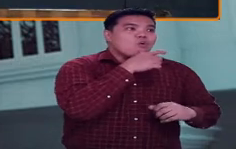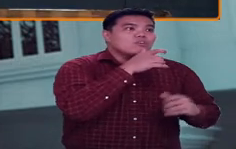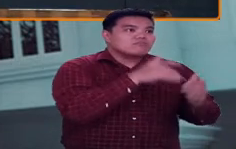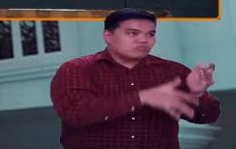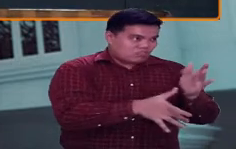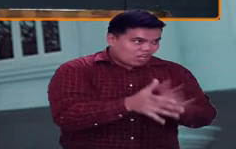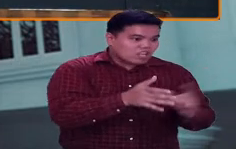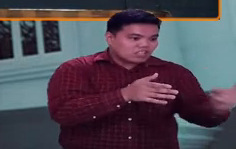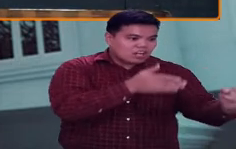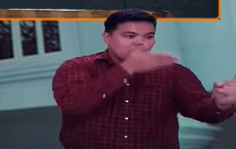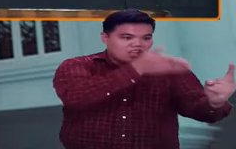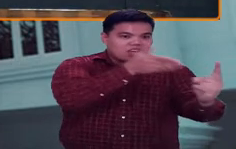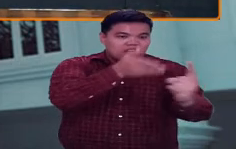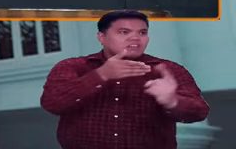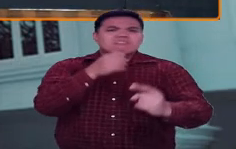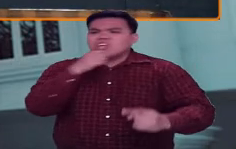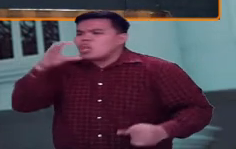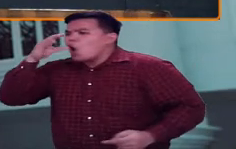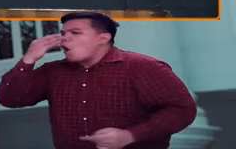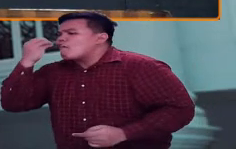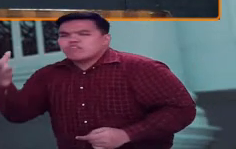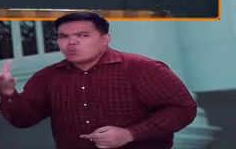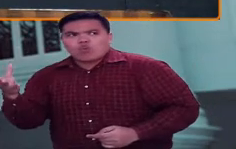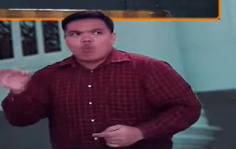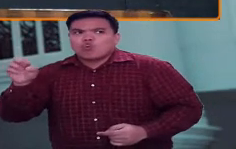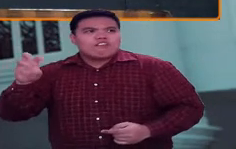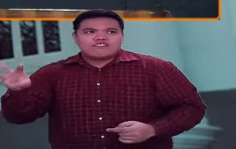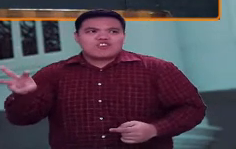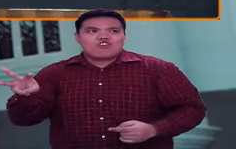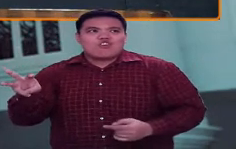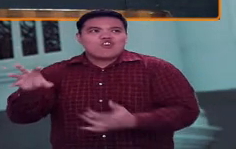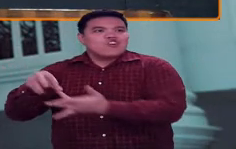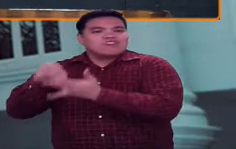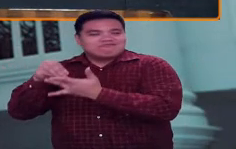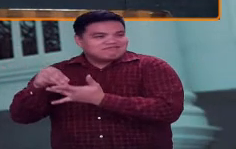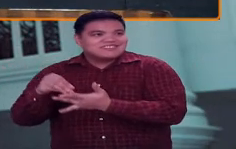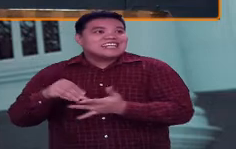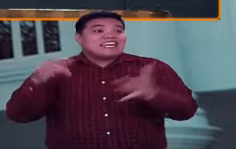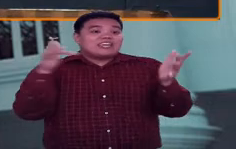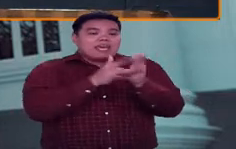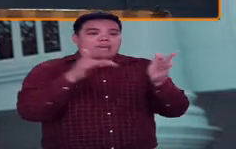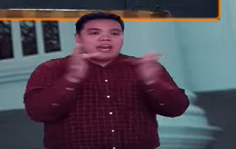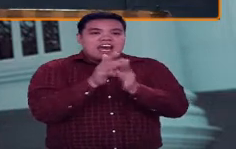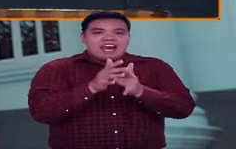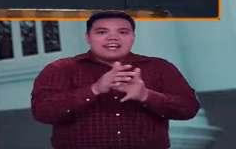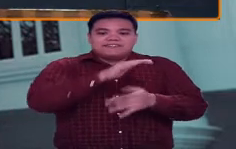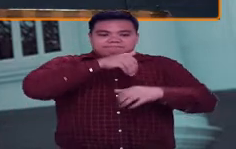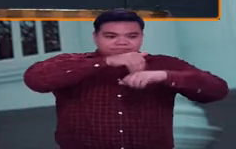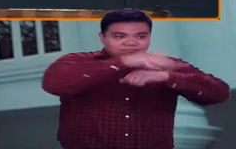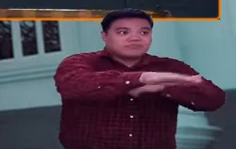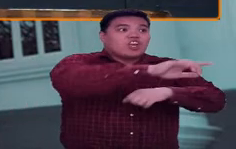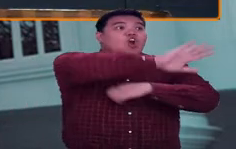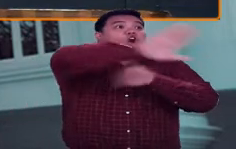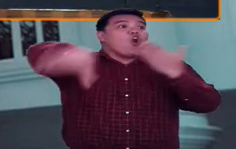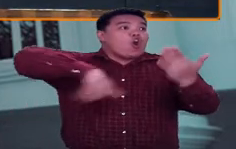a chosen few. You understand what I'm saying? He sent his son for everyone.